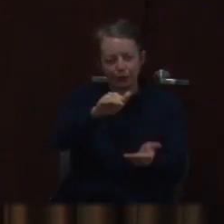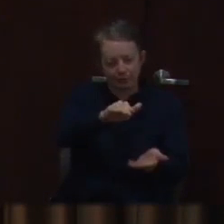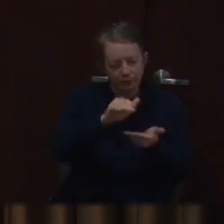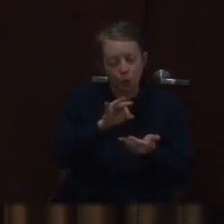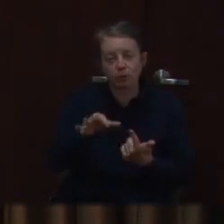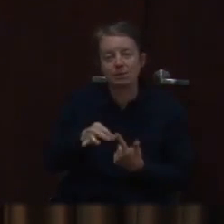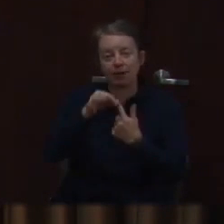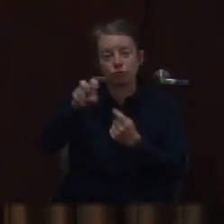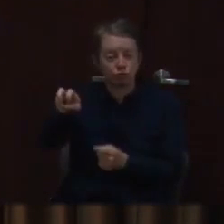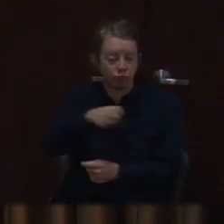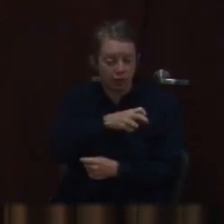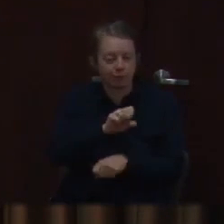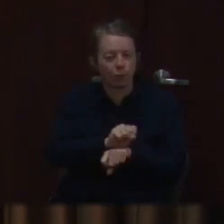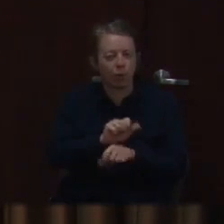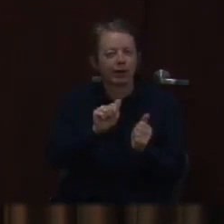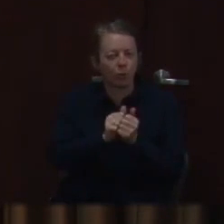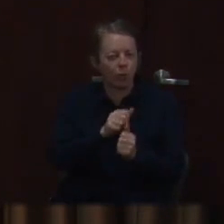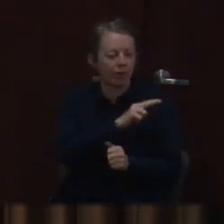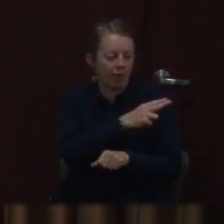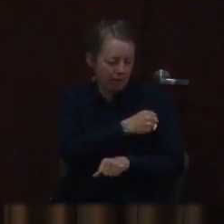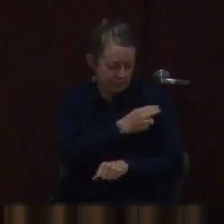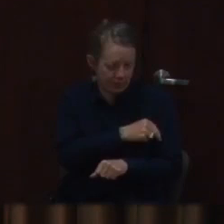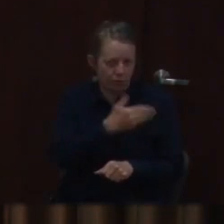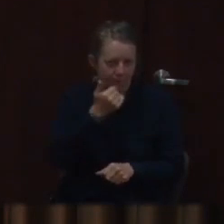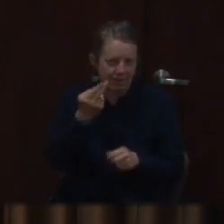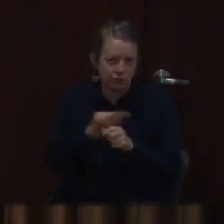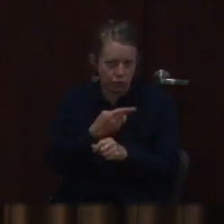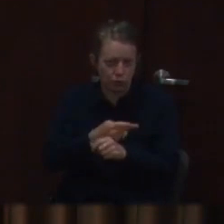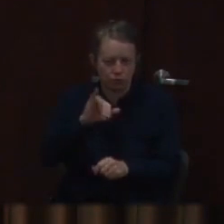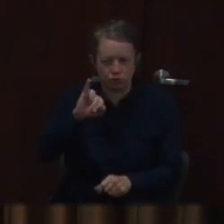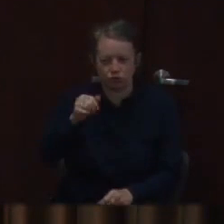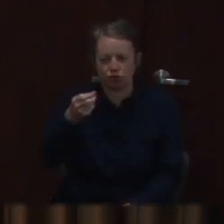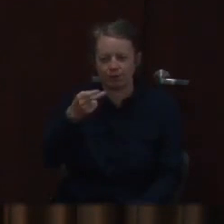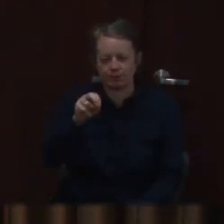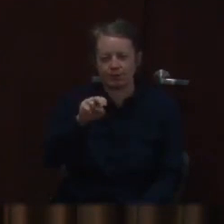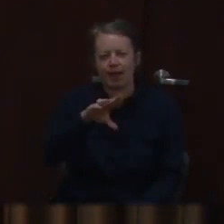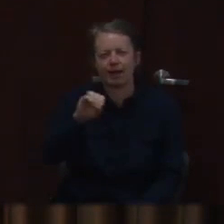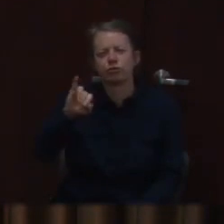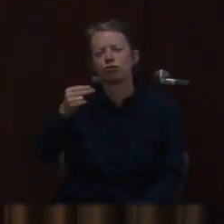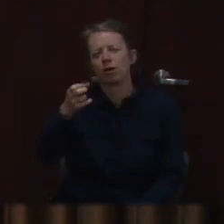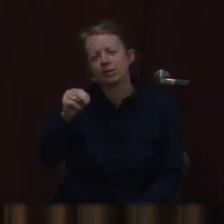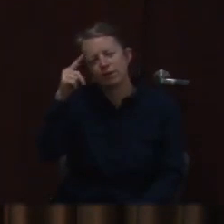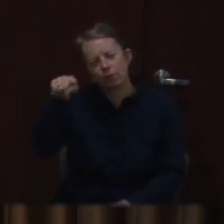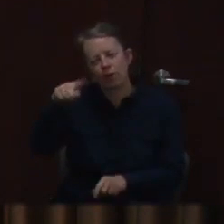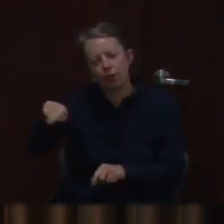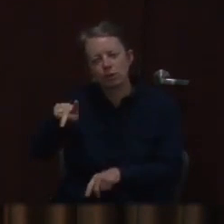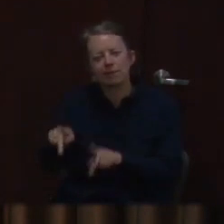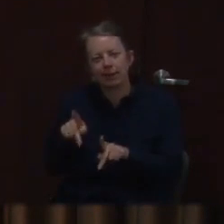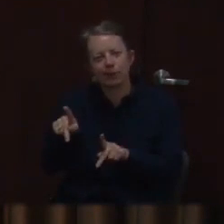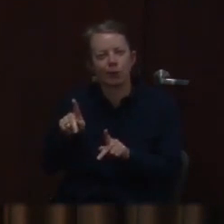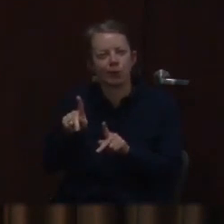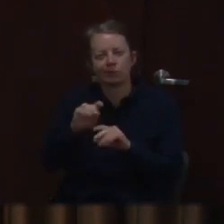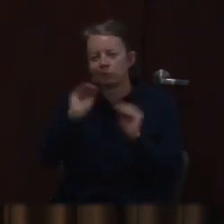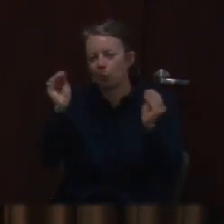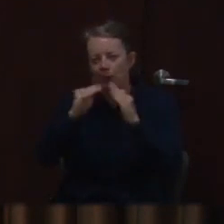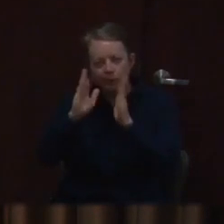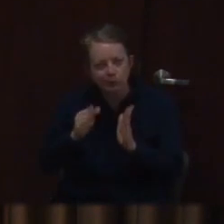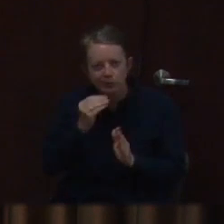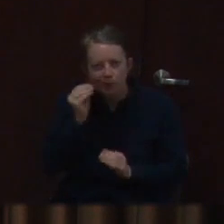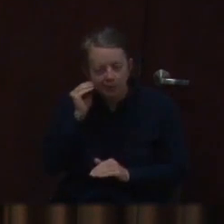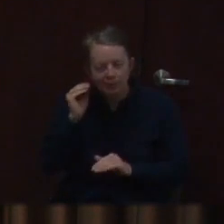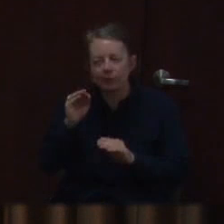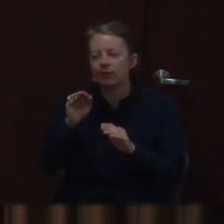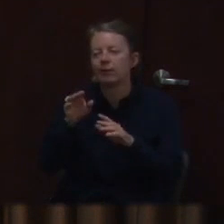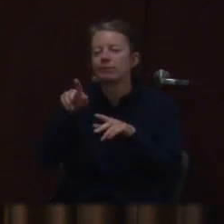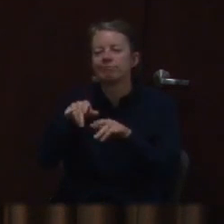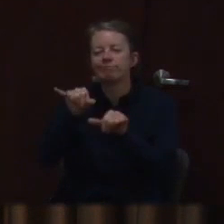them to best use that Johnson & Johnson for our homeless population, our incarcerated population, because it